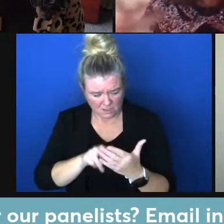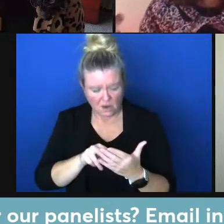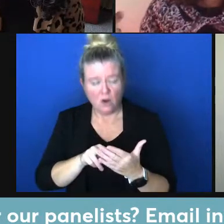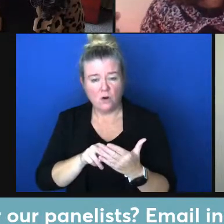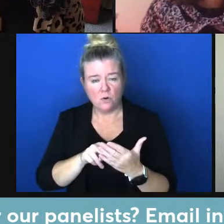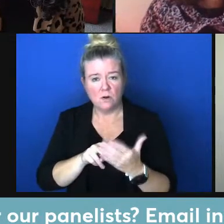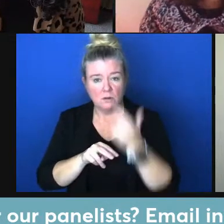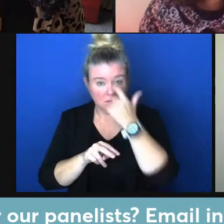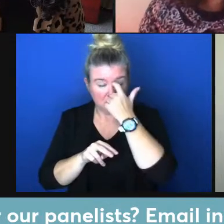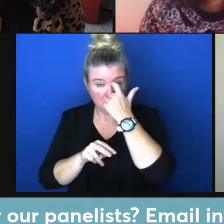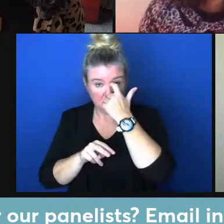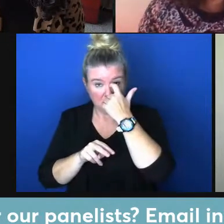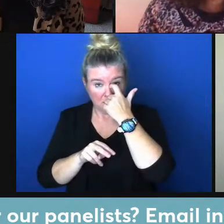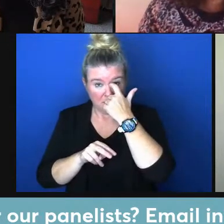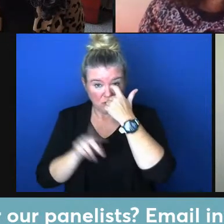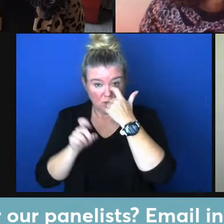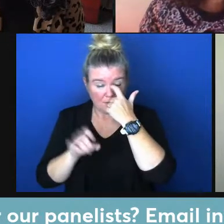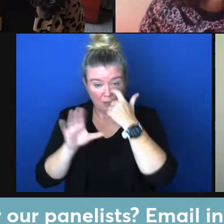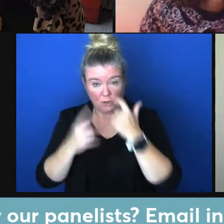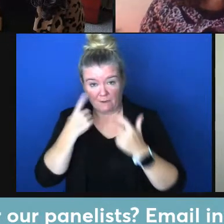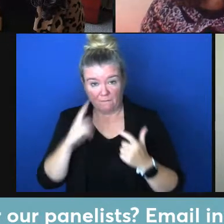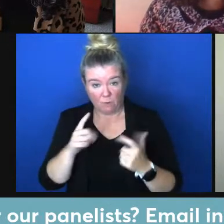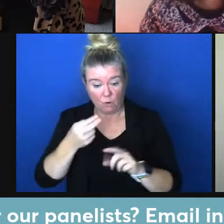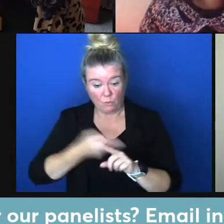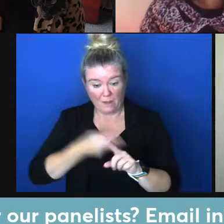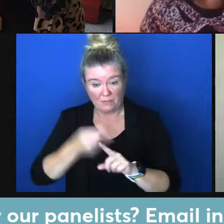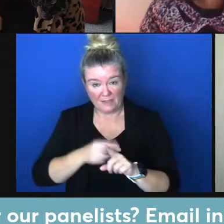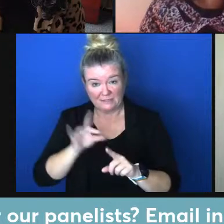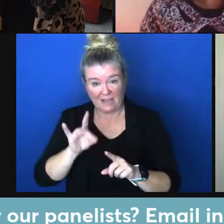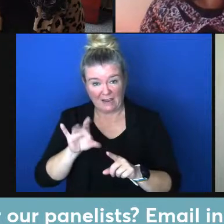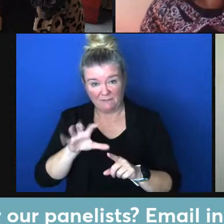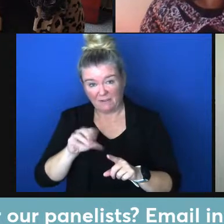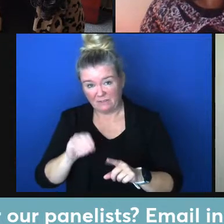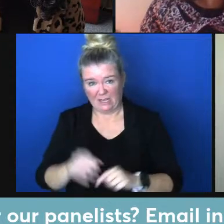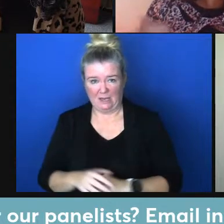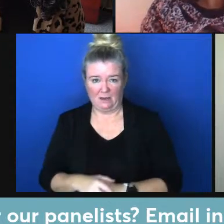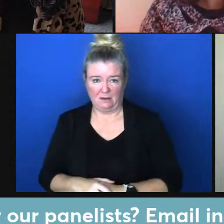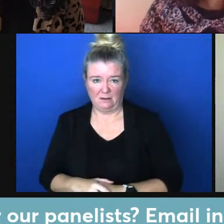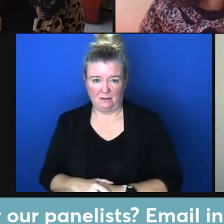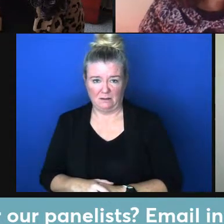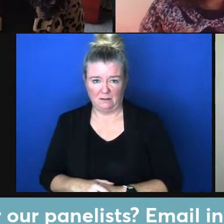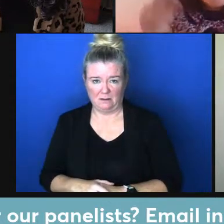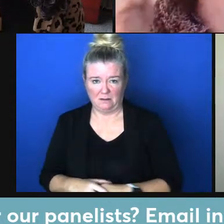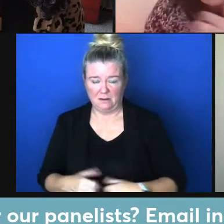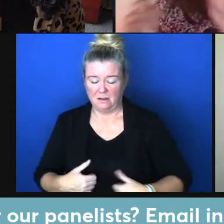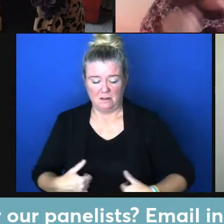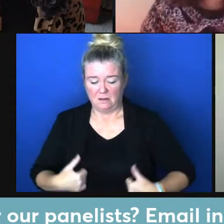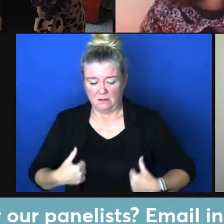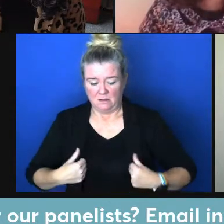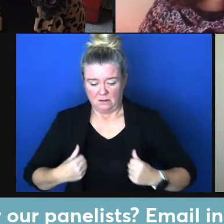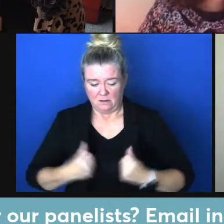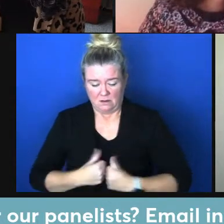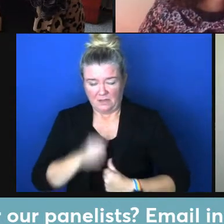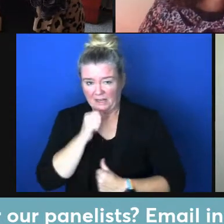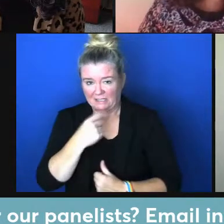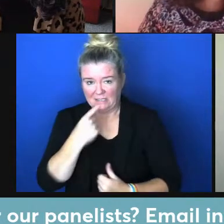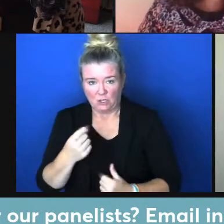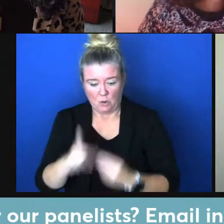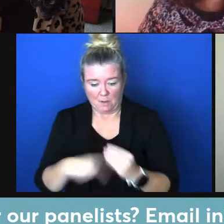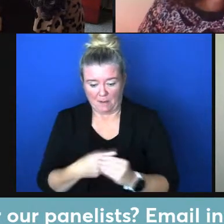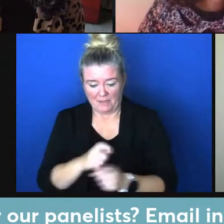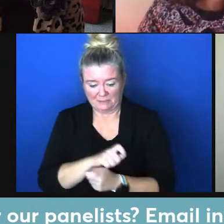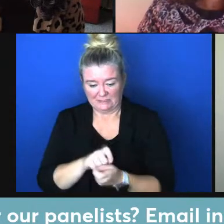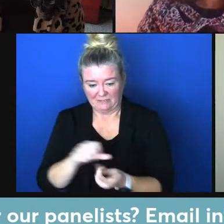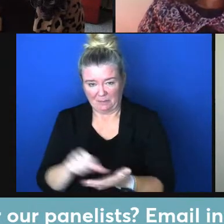when in actuality you should be looking for a rent that's 850, you know, because they didn't tell you about that